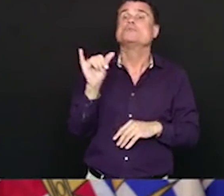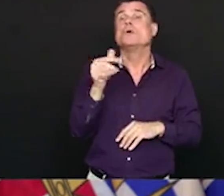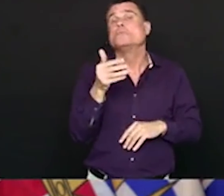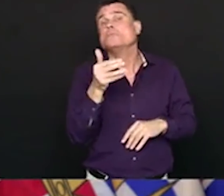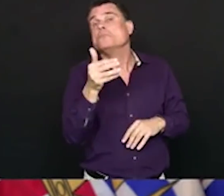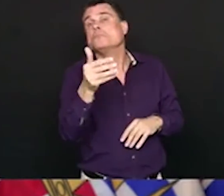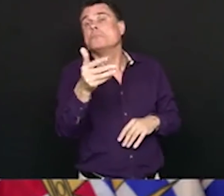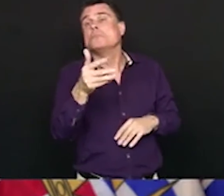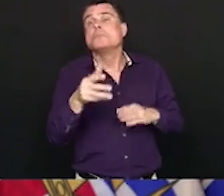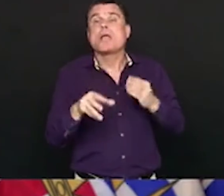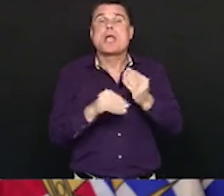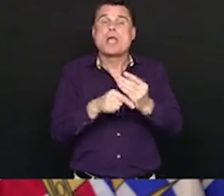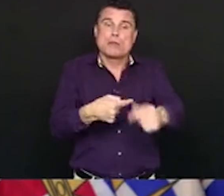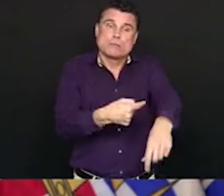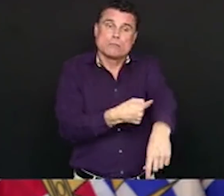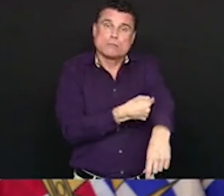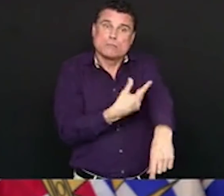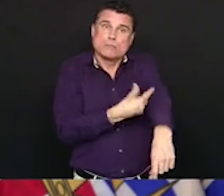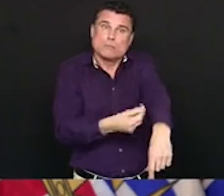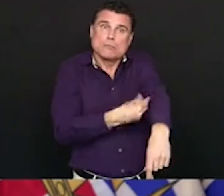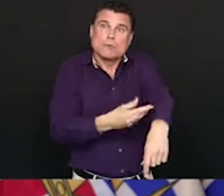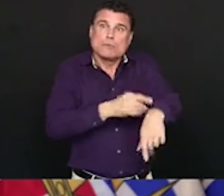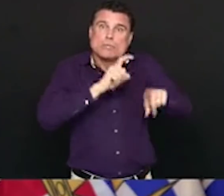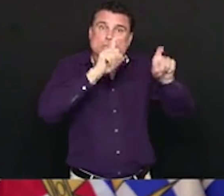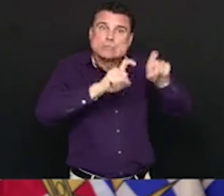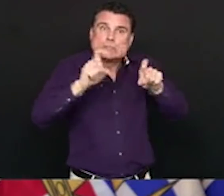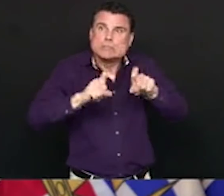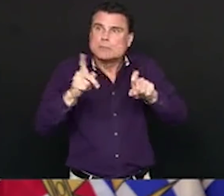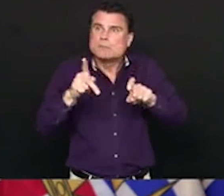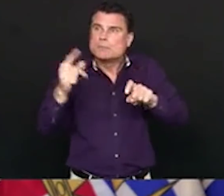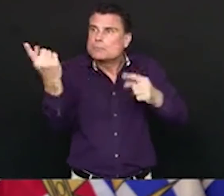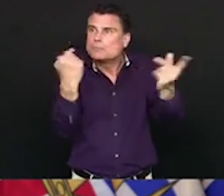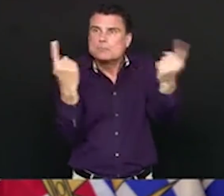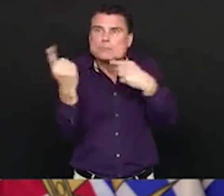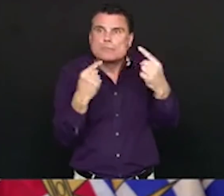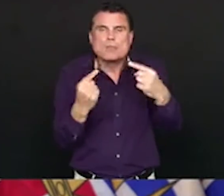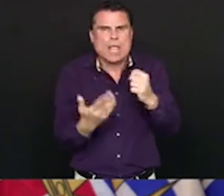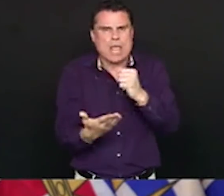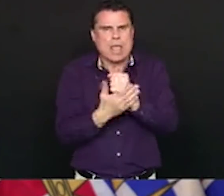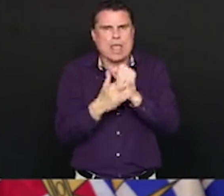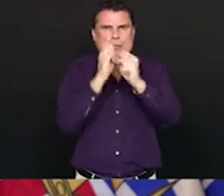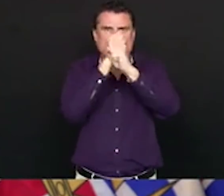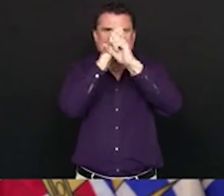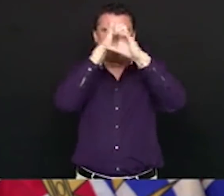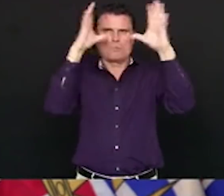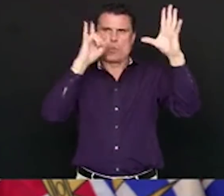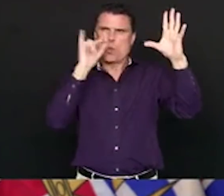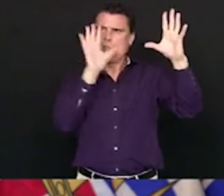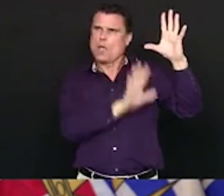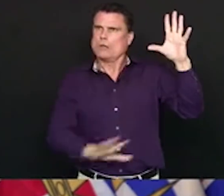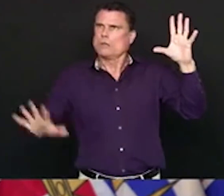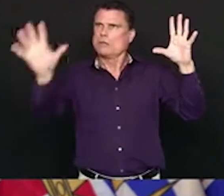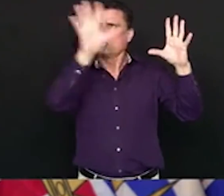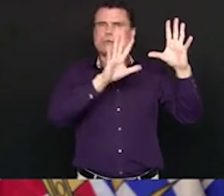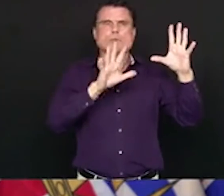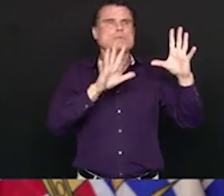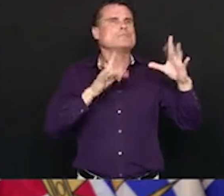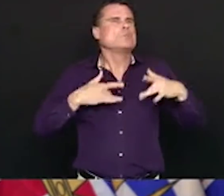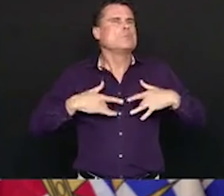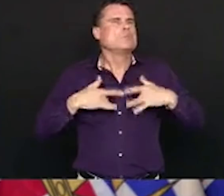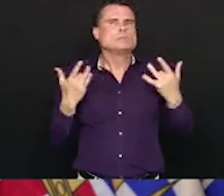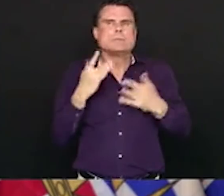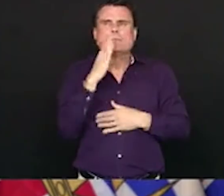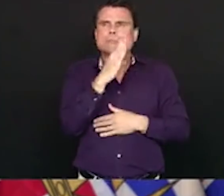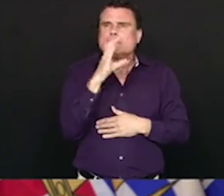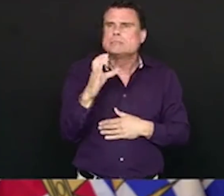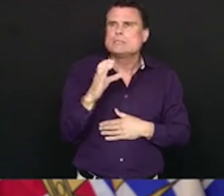to investigate every single case and make sure that we stop those chains of transmission so we don't get explosive